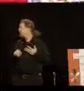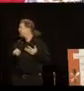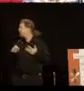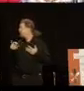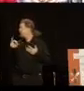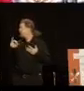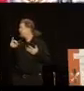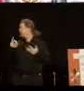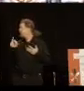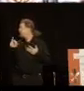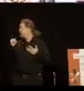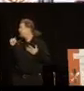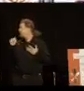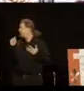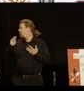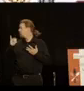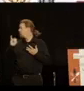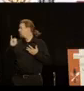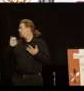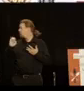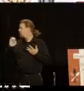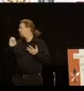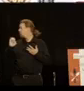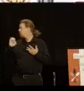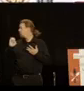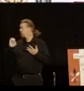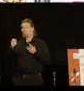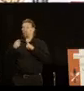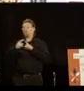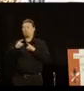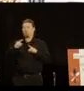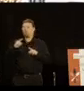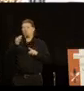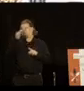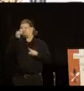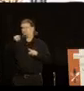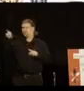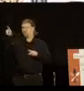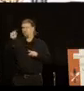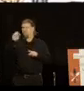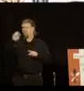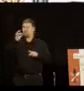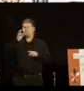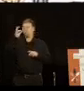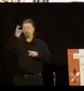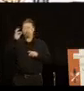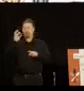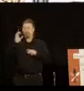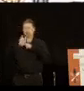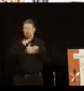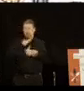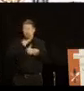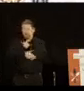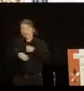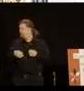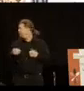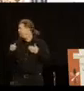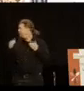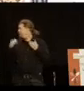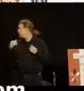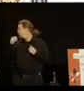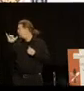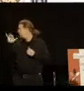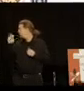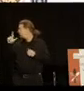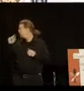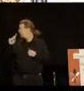Jeannie Forthuber is from just up the road in Seminole County. Yolanda Herrera, Carla's mother that makes